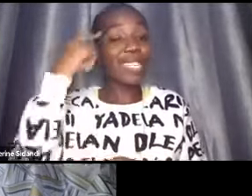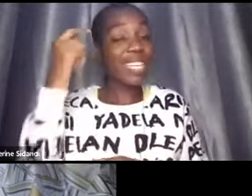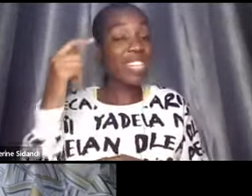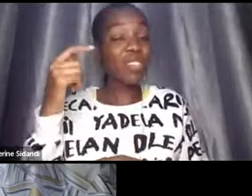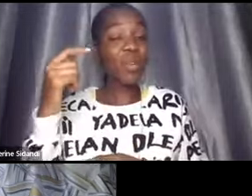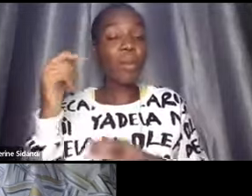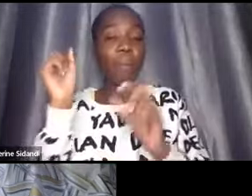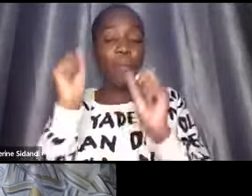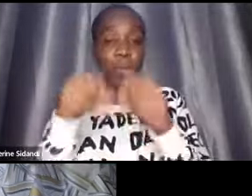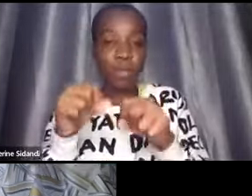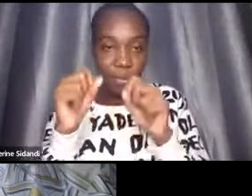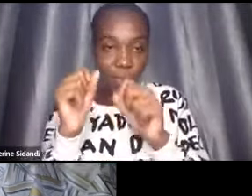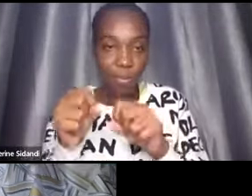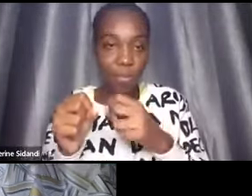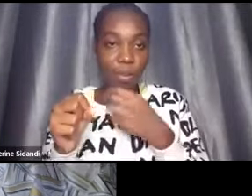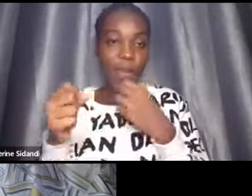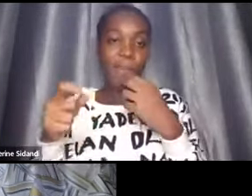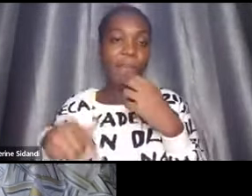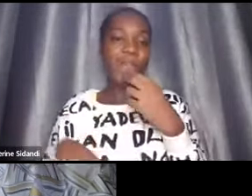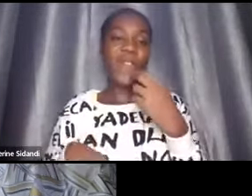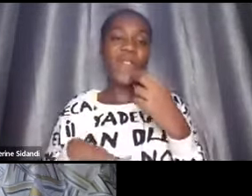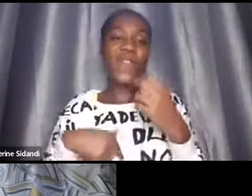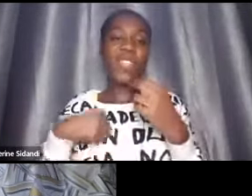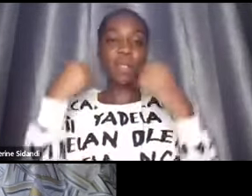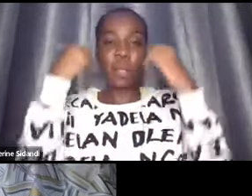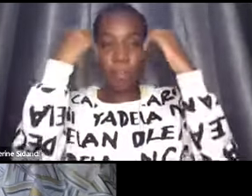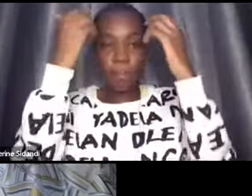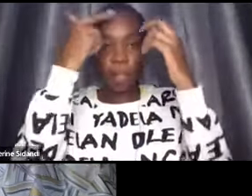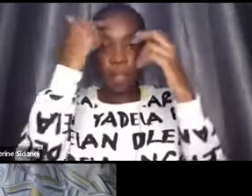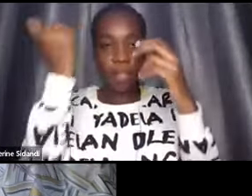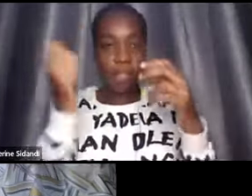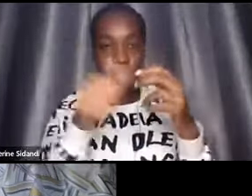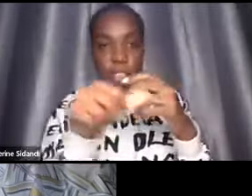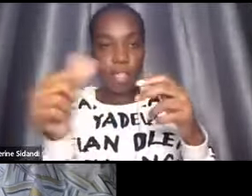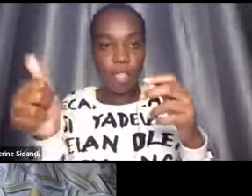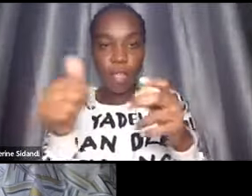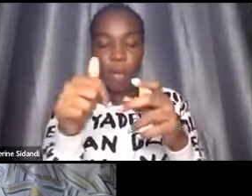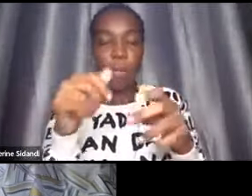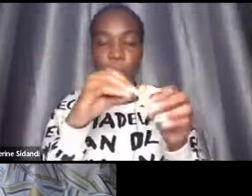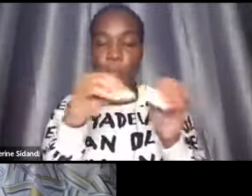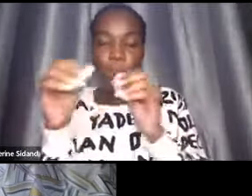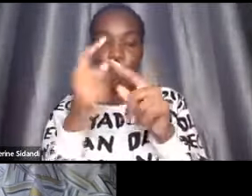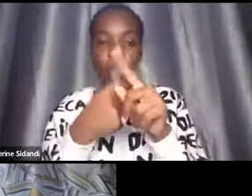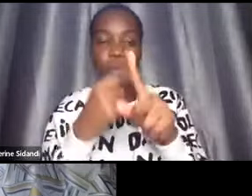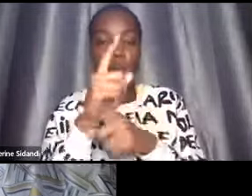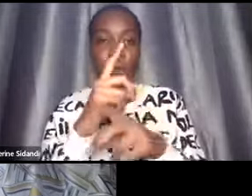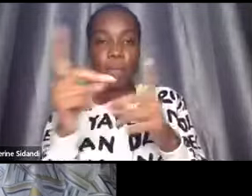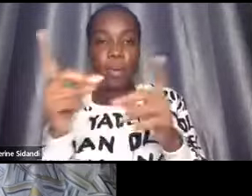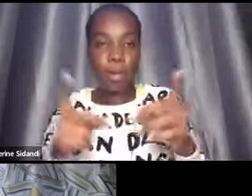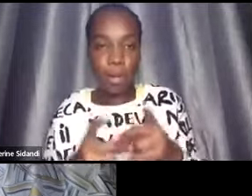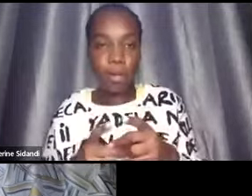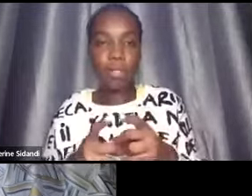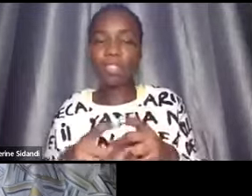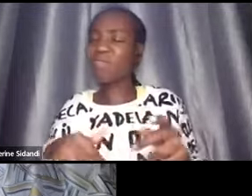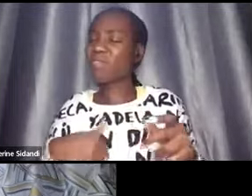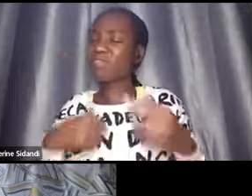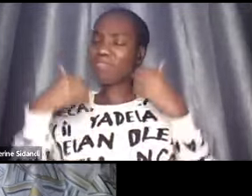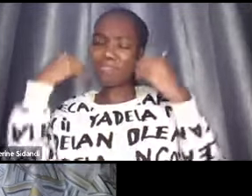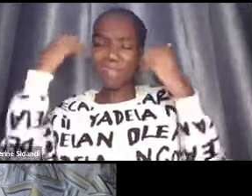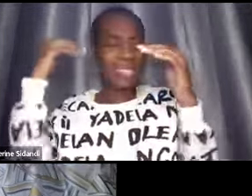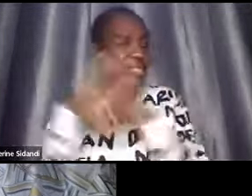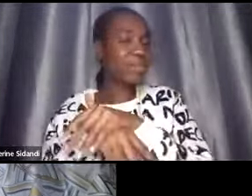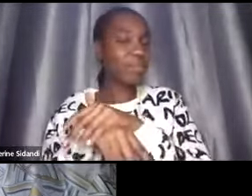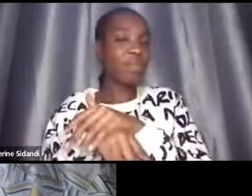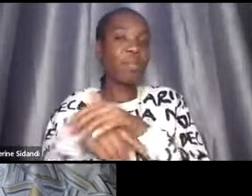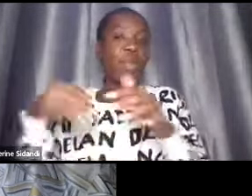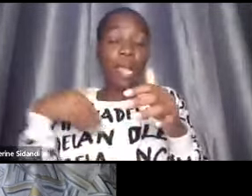through the vagaries of the court process, you emerge from that place traumatized. There are so many disadvantages that you